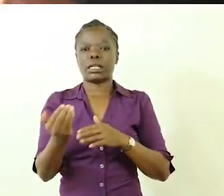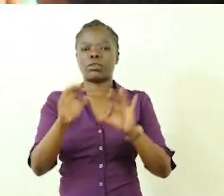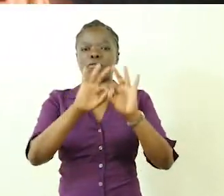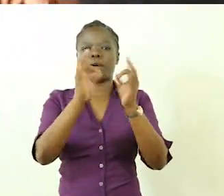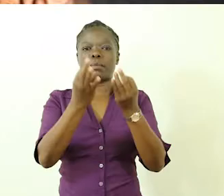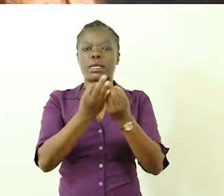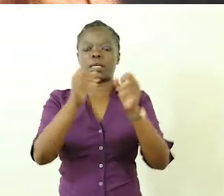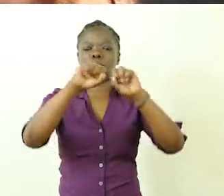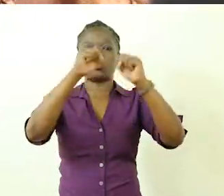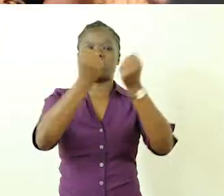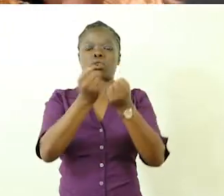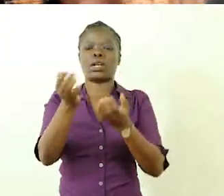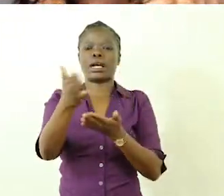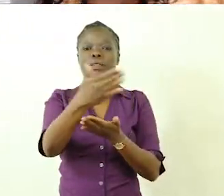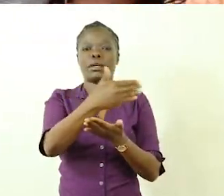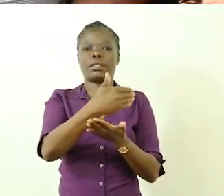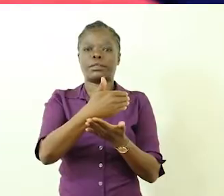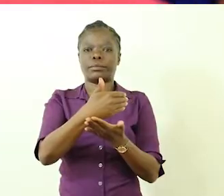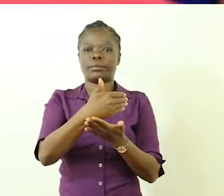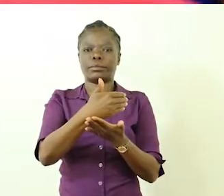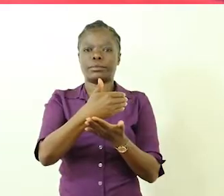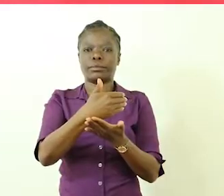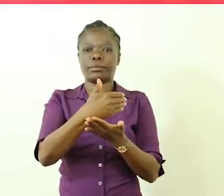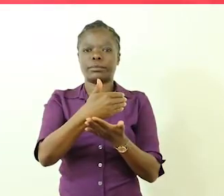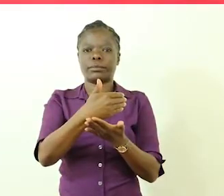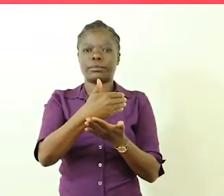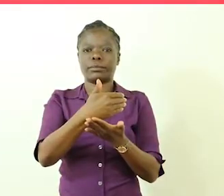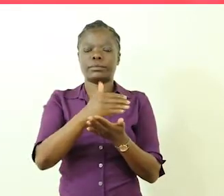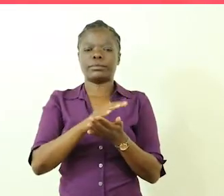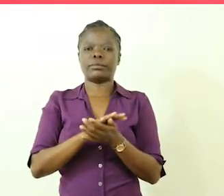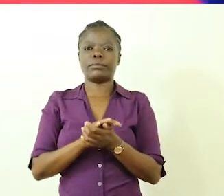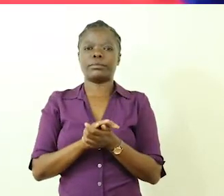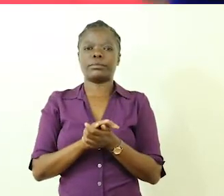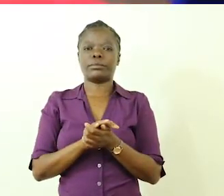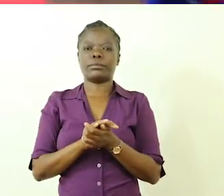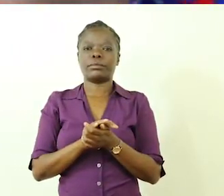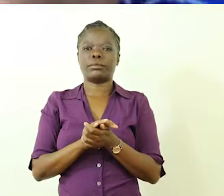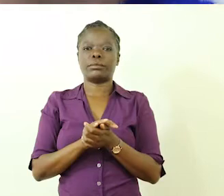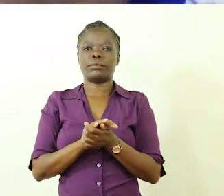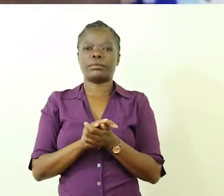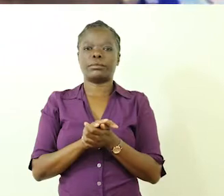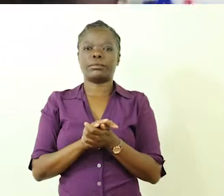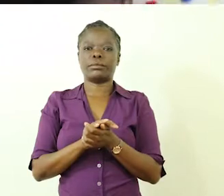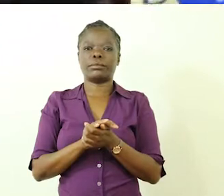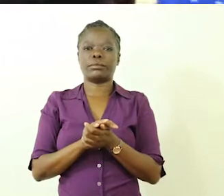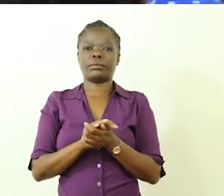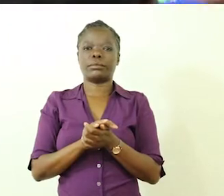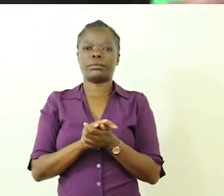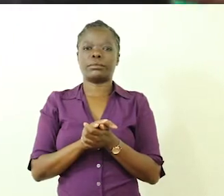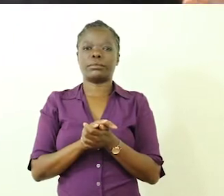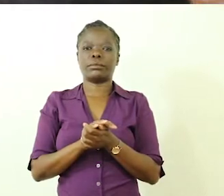to family social gathering. We are trying to make Geoffrey, orientate Geoffrey to other family